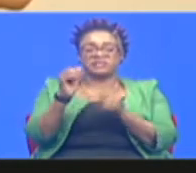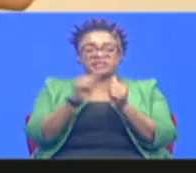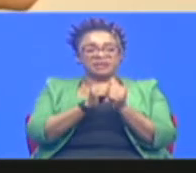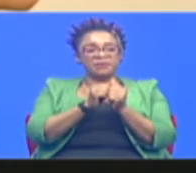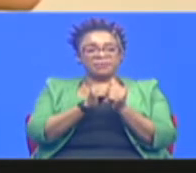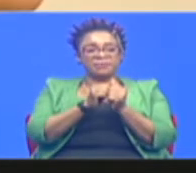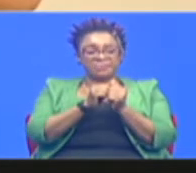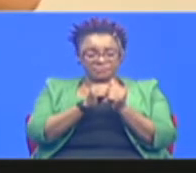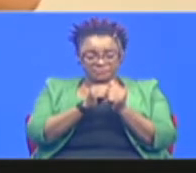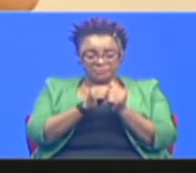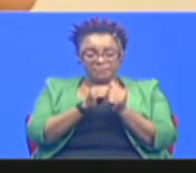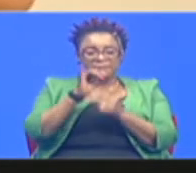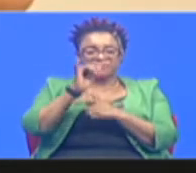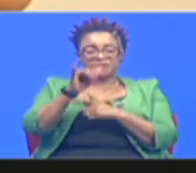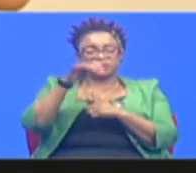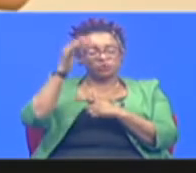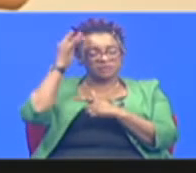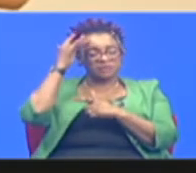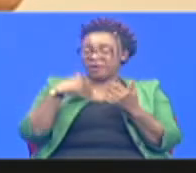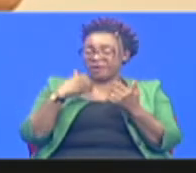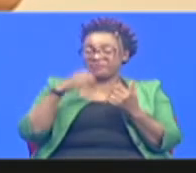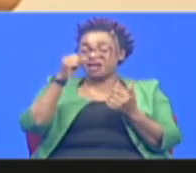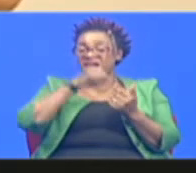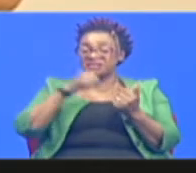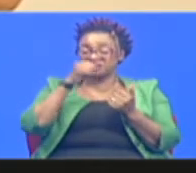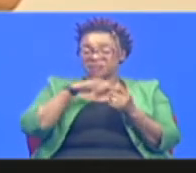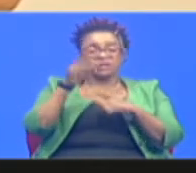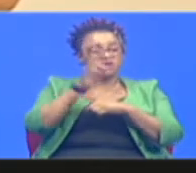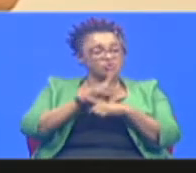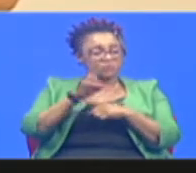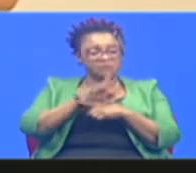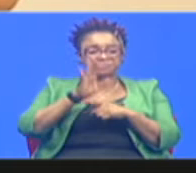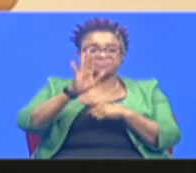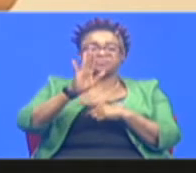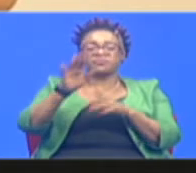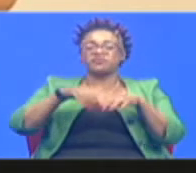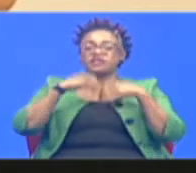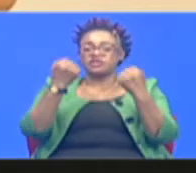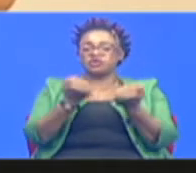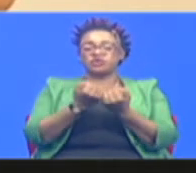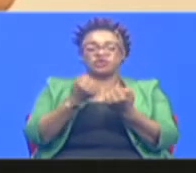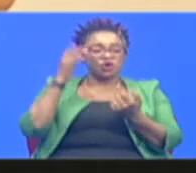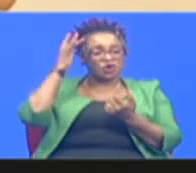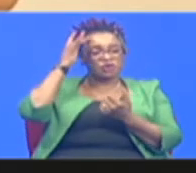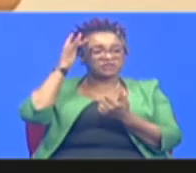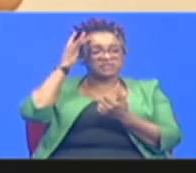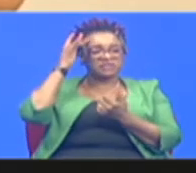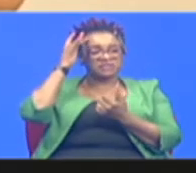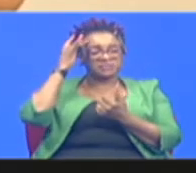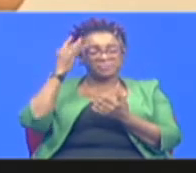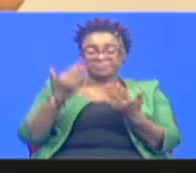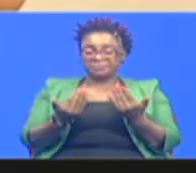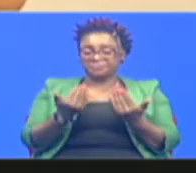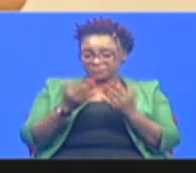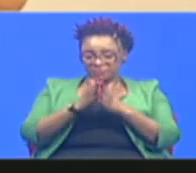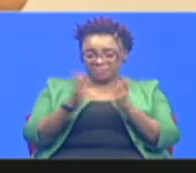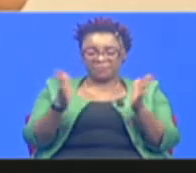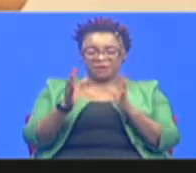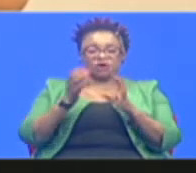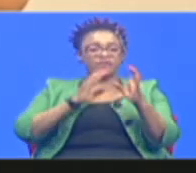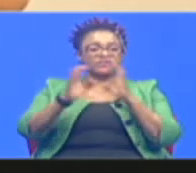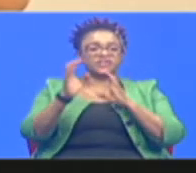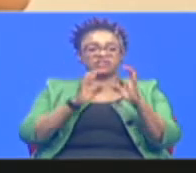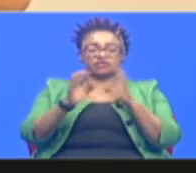is considered a higher language of craft to spark social consciousness and ignite public conversations on